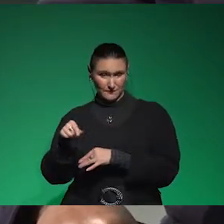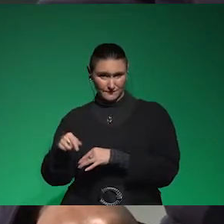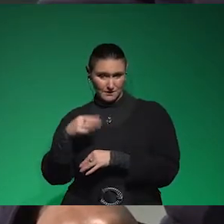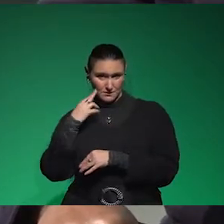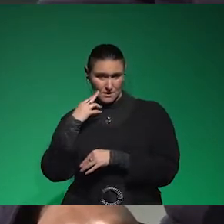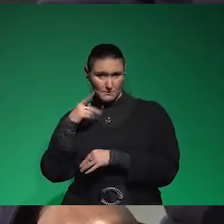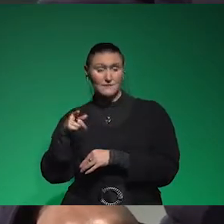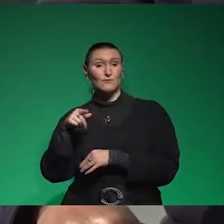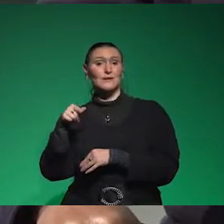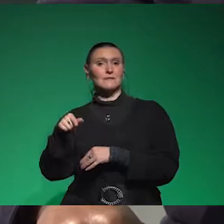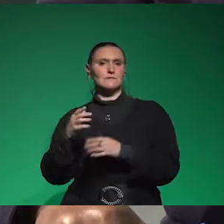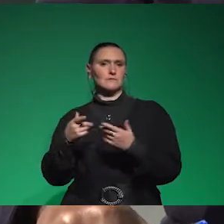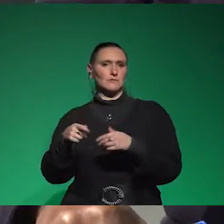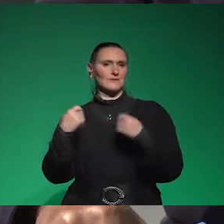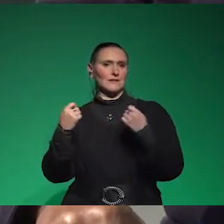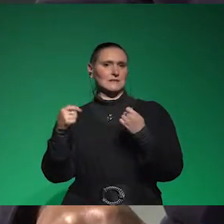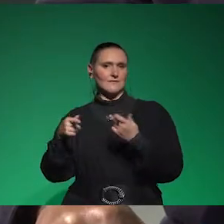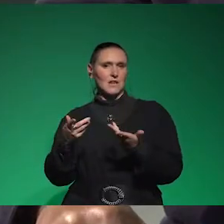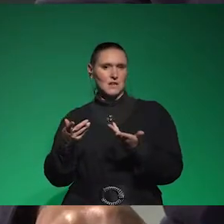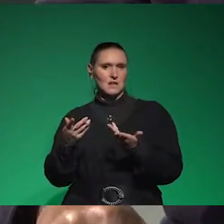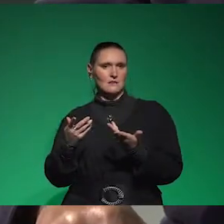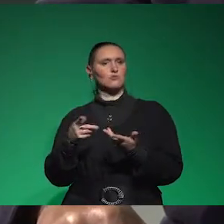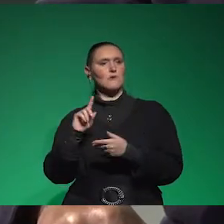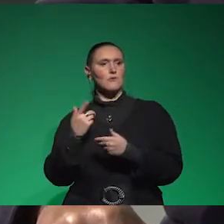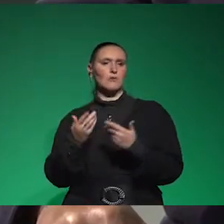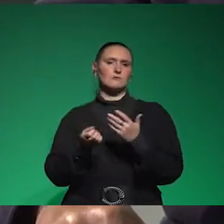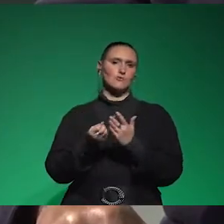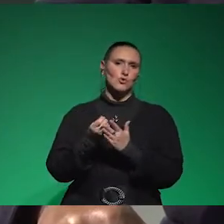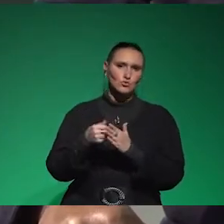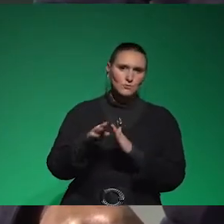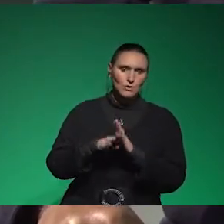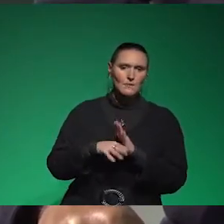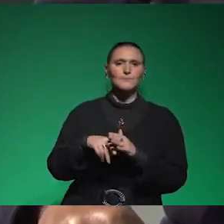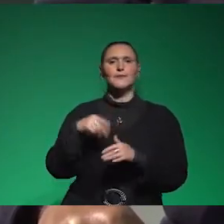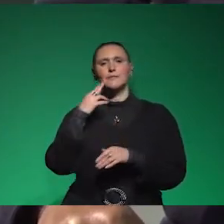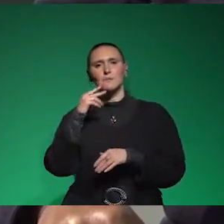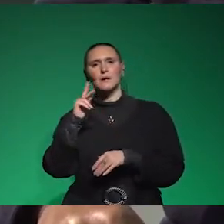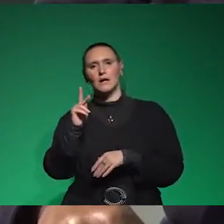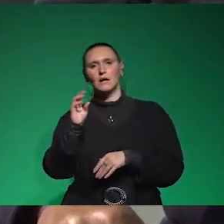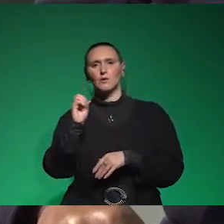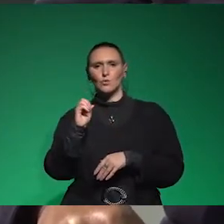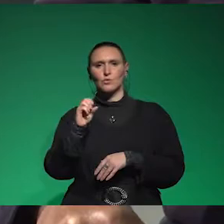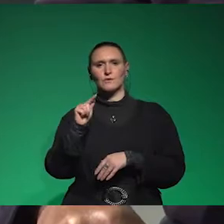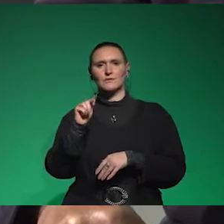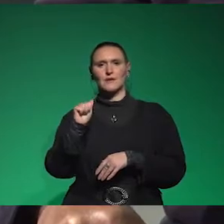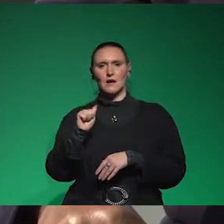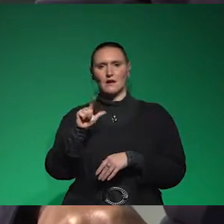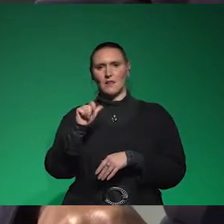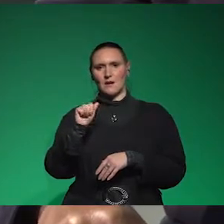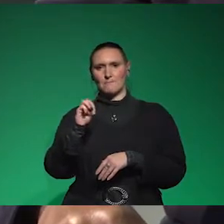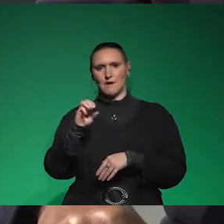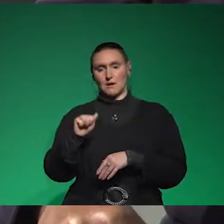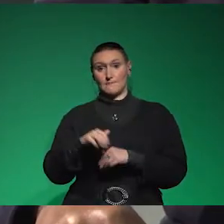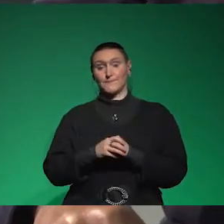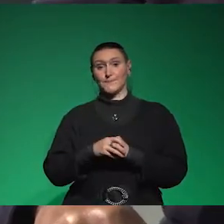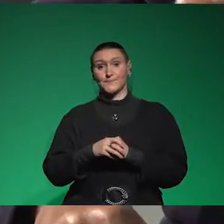these cultural programs, called Kota Lama, the name of the village. Maybe it's the only village in the world means